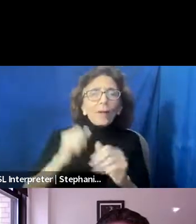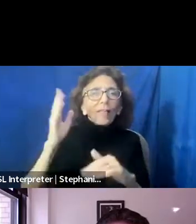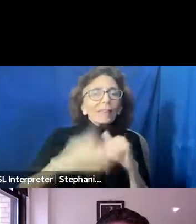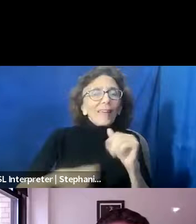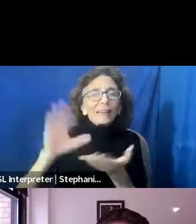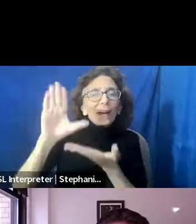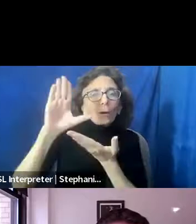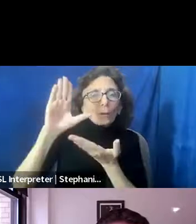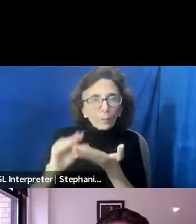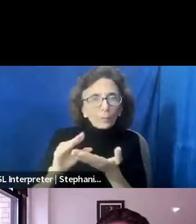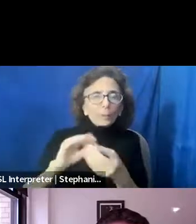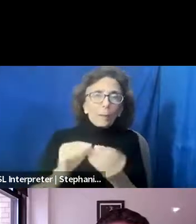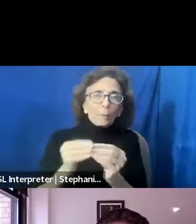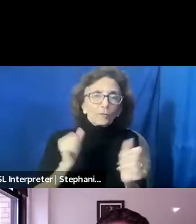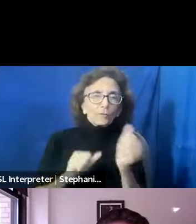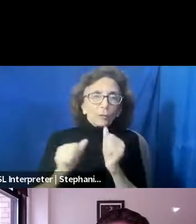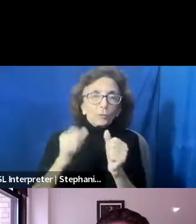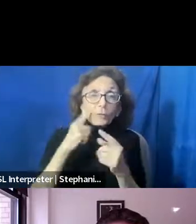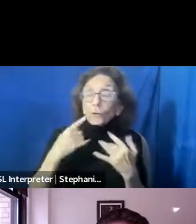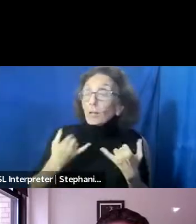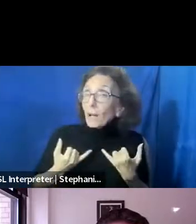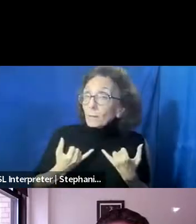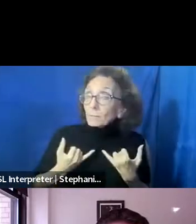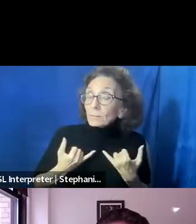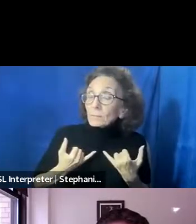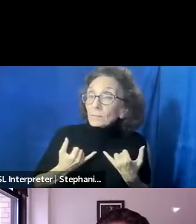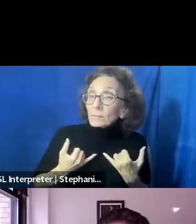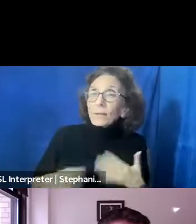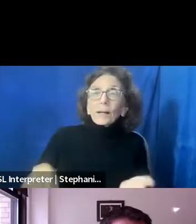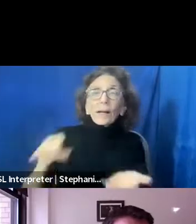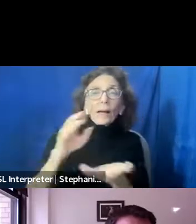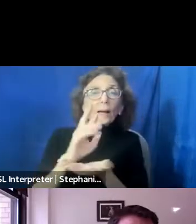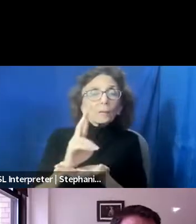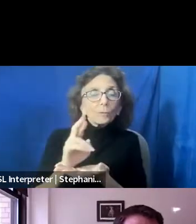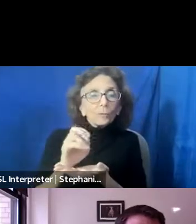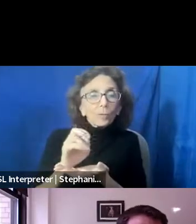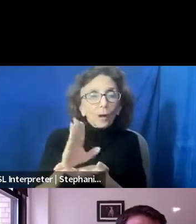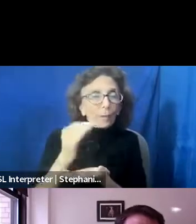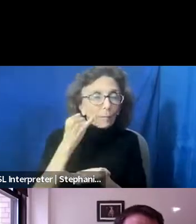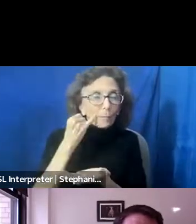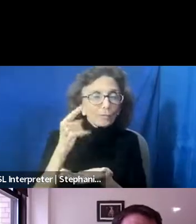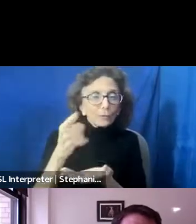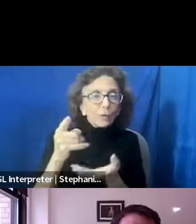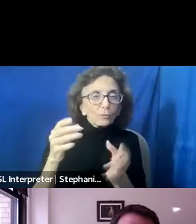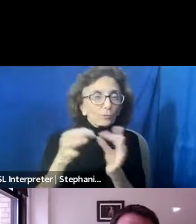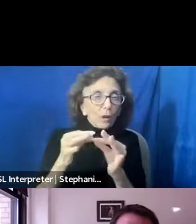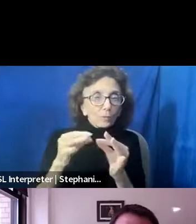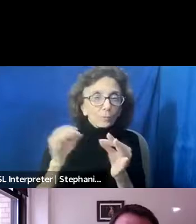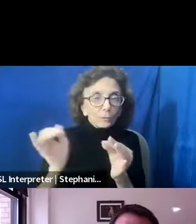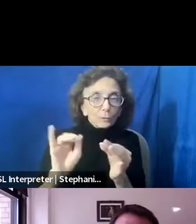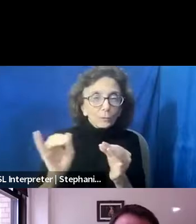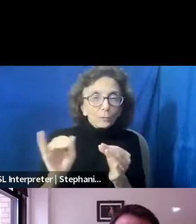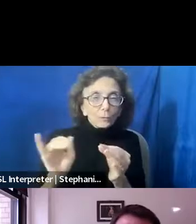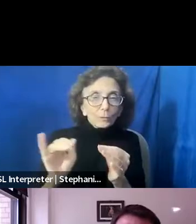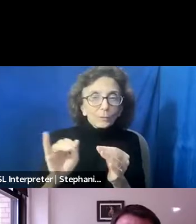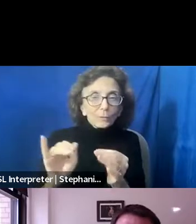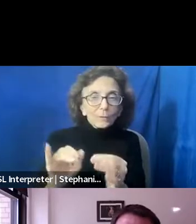the work, at least so far. And Rob, I'm sure you have things to say about that as well.